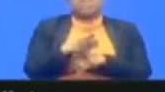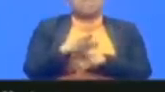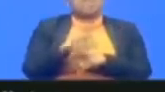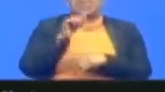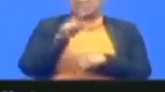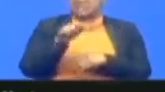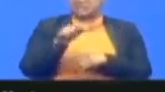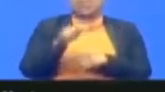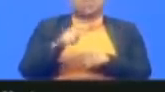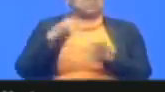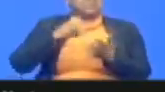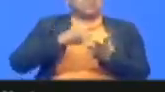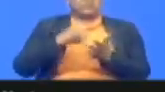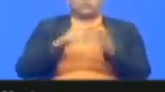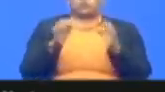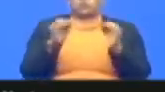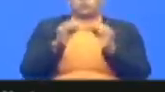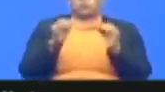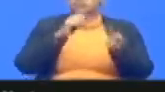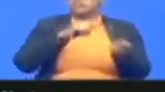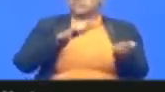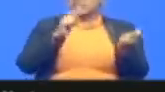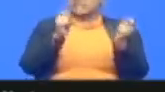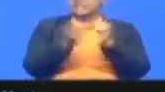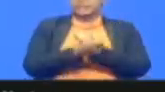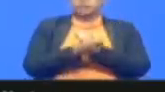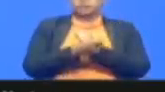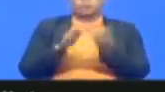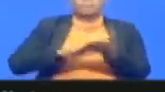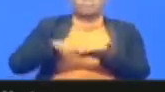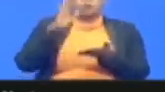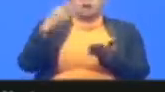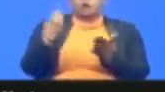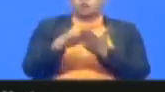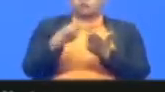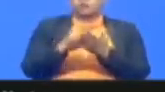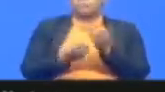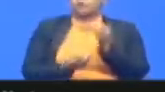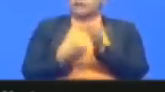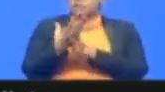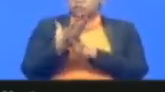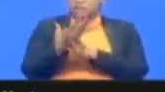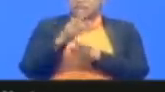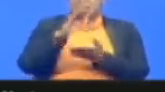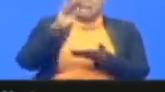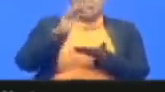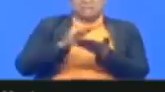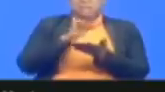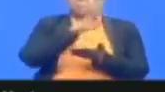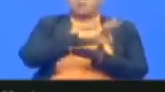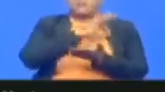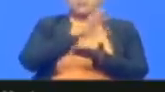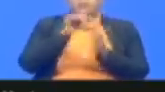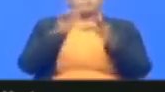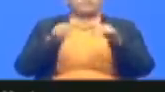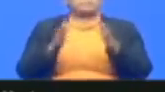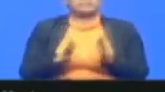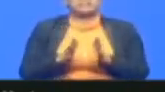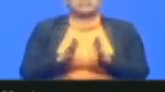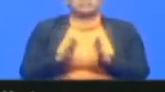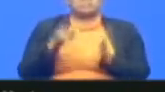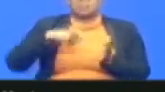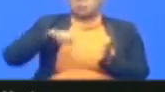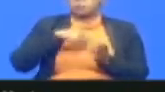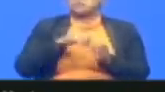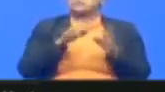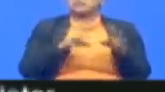adequately catered for, translating to increased costs of production and less profits for maize farmers. Tumenyanyasika sana kwa sababu